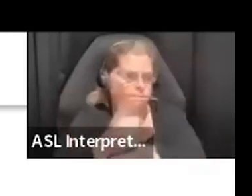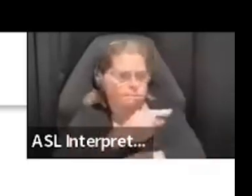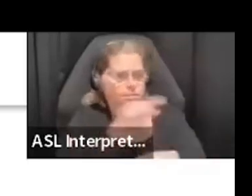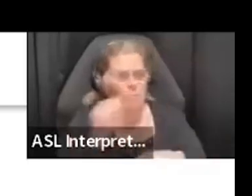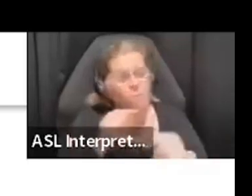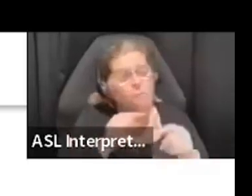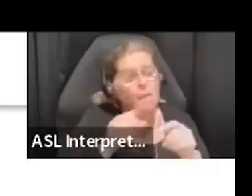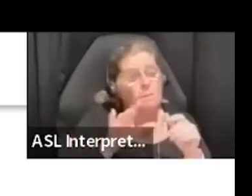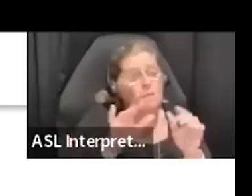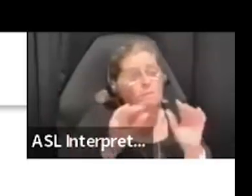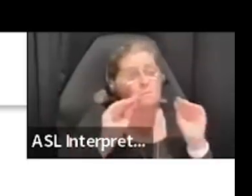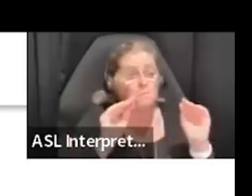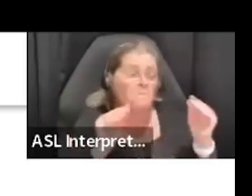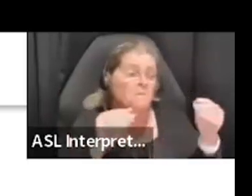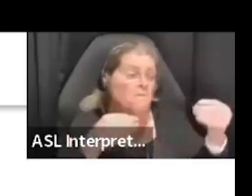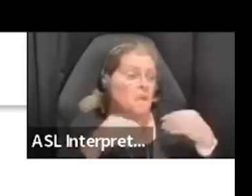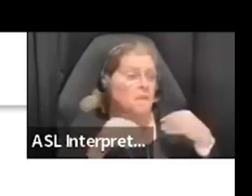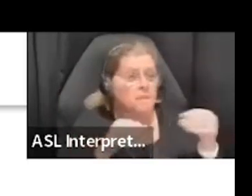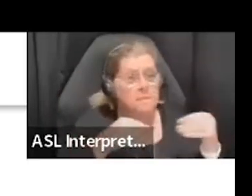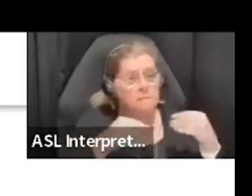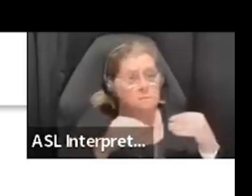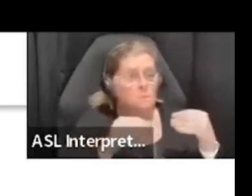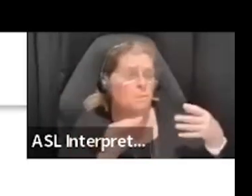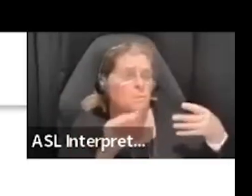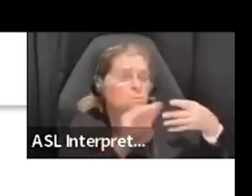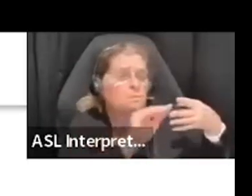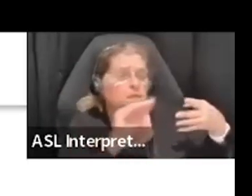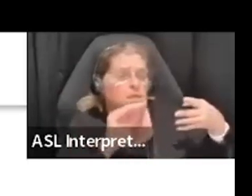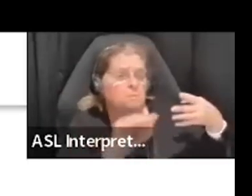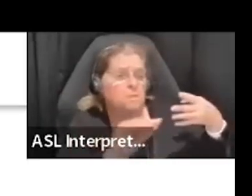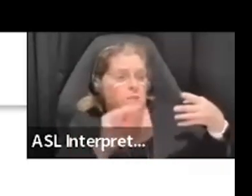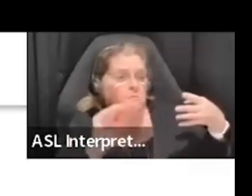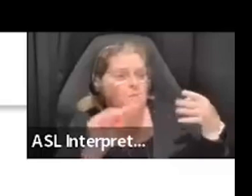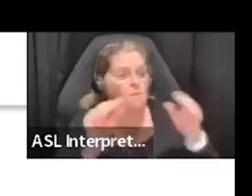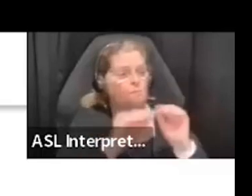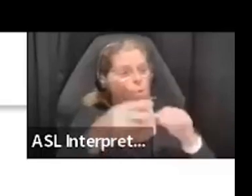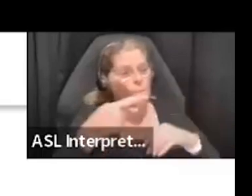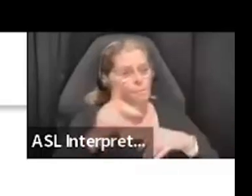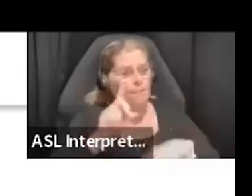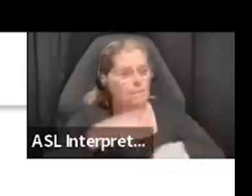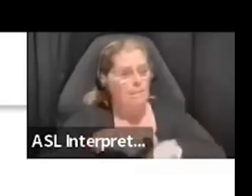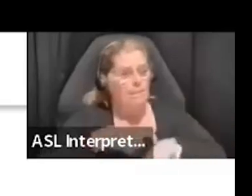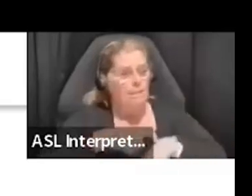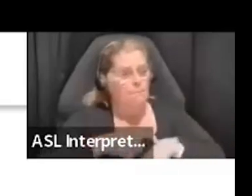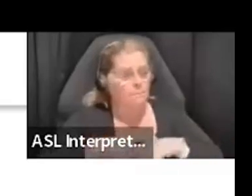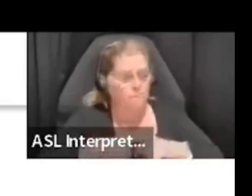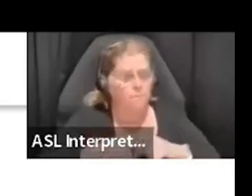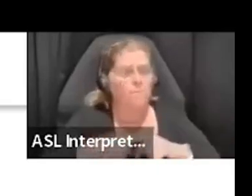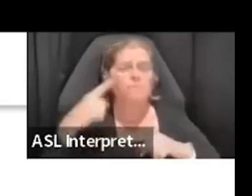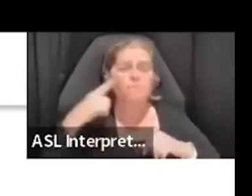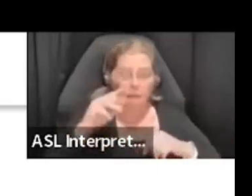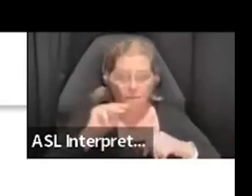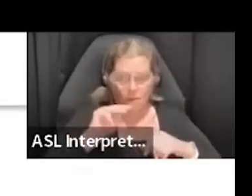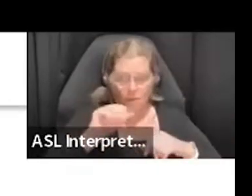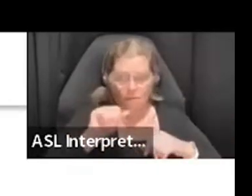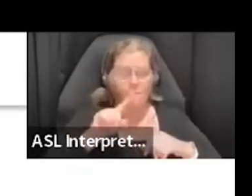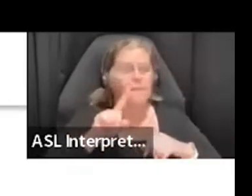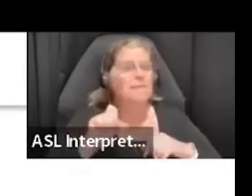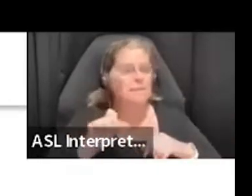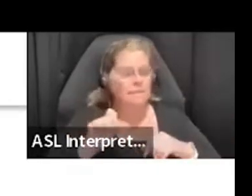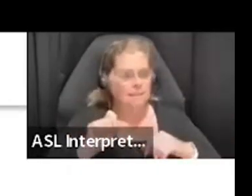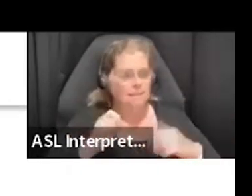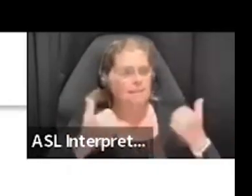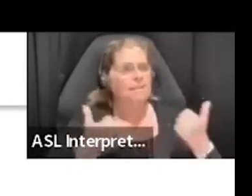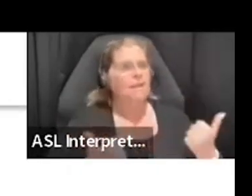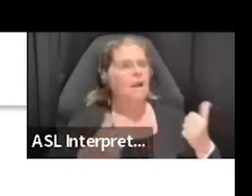potentially some flexibility to build in more professional development time. I think MSDE has the opportunity now